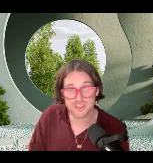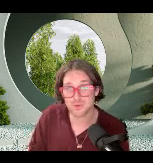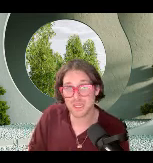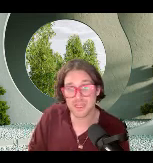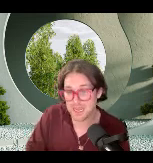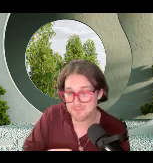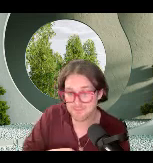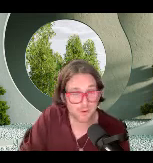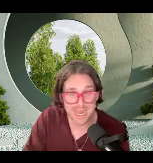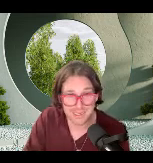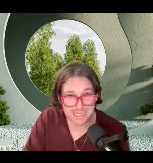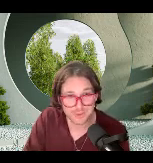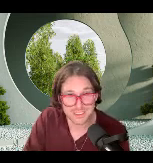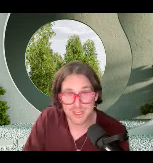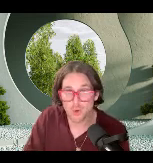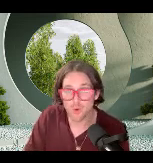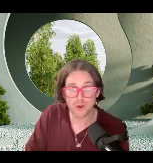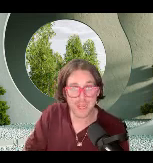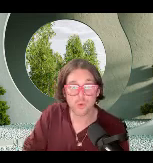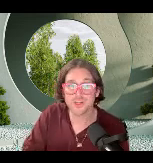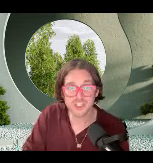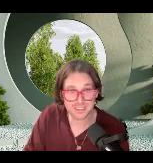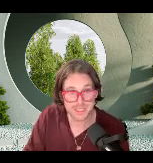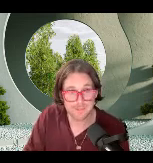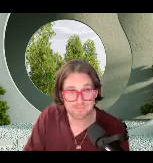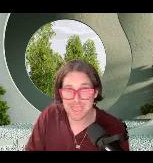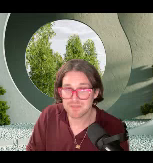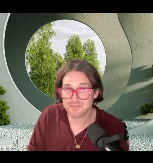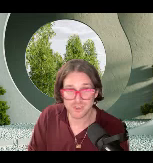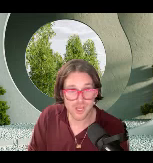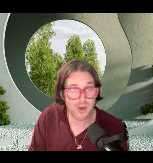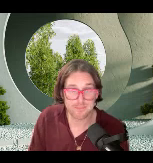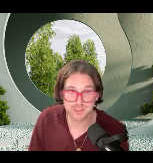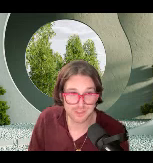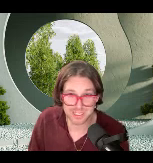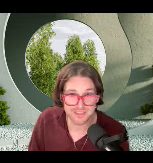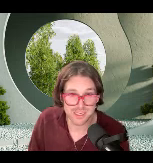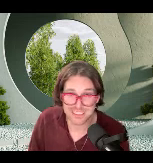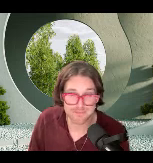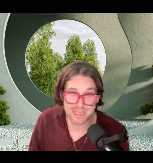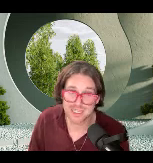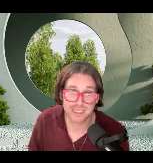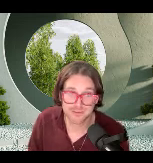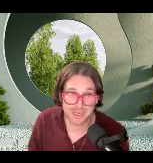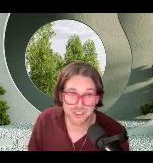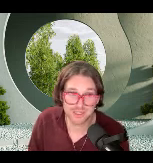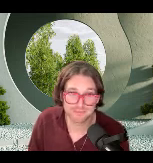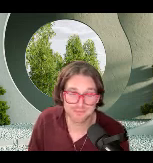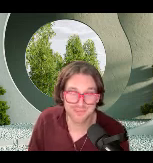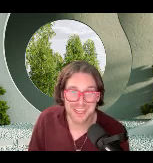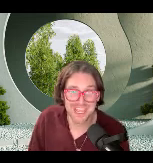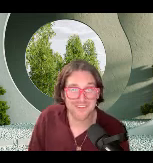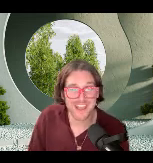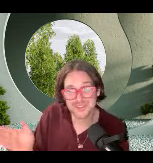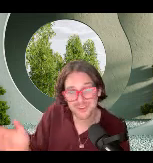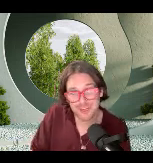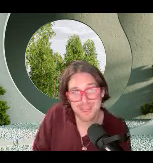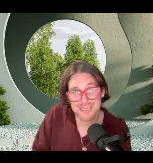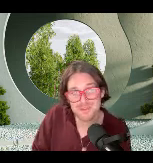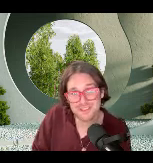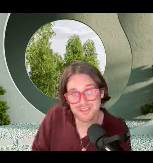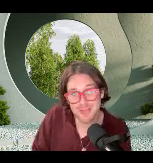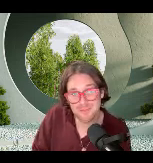and I'm just doing a paper handout or a worksheet, I am giving no opportunities to customize any information. If I